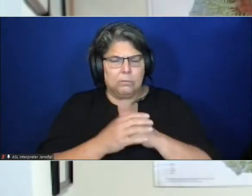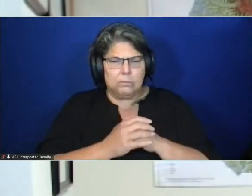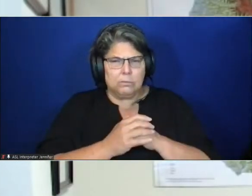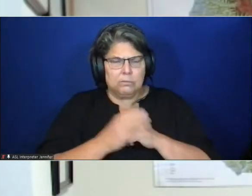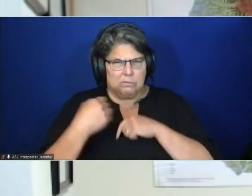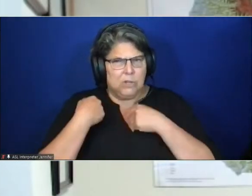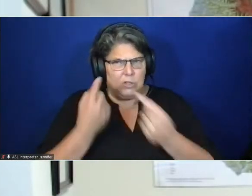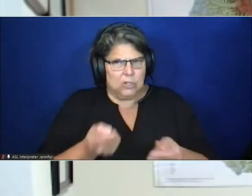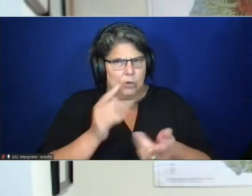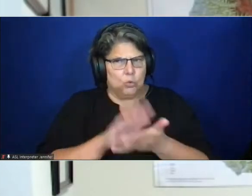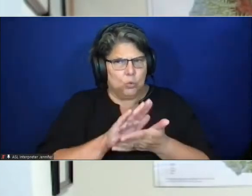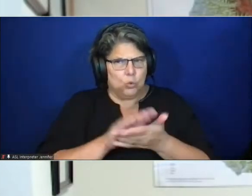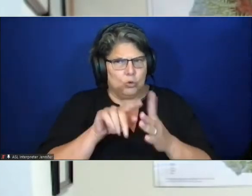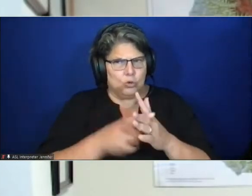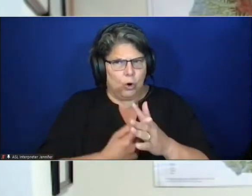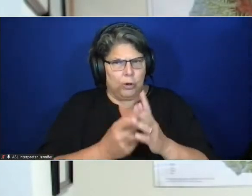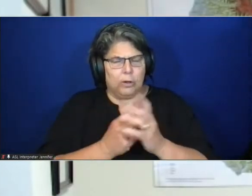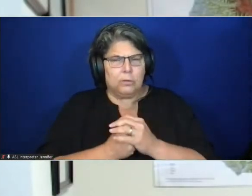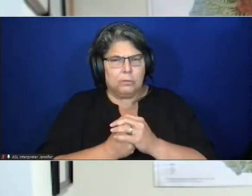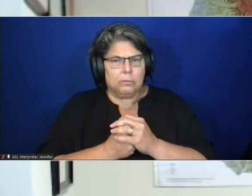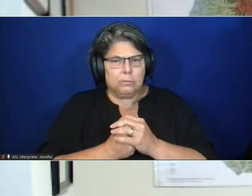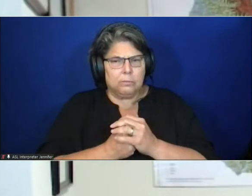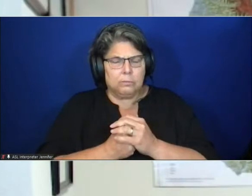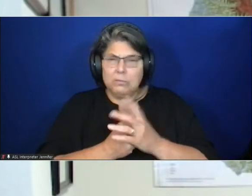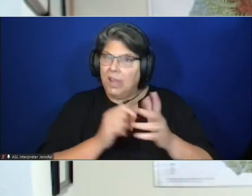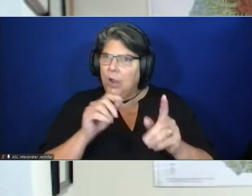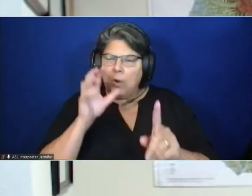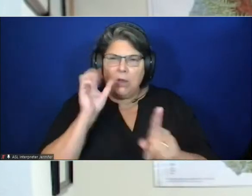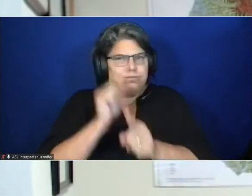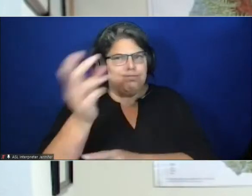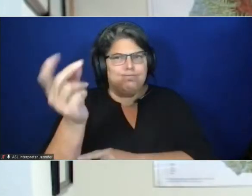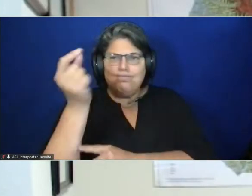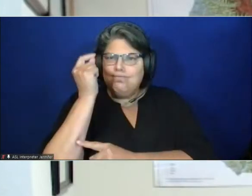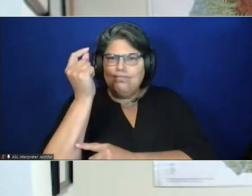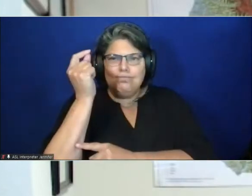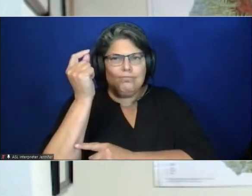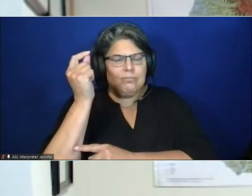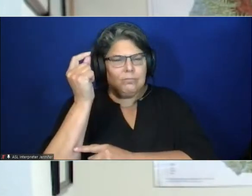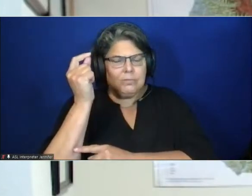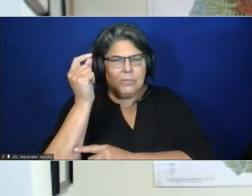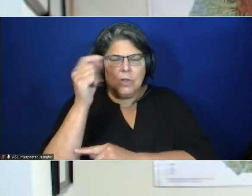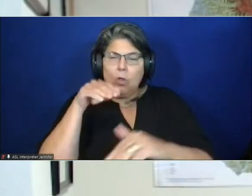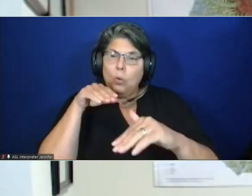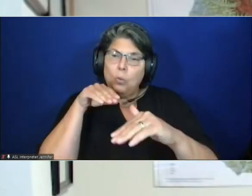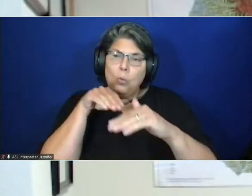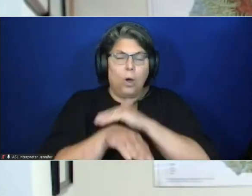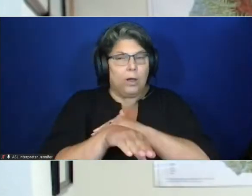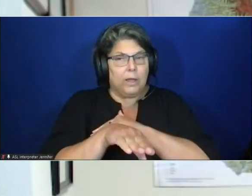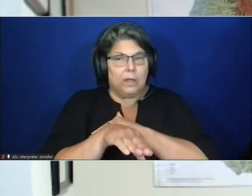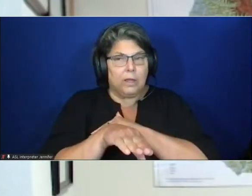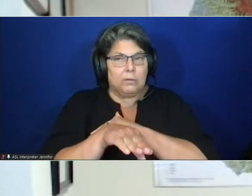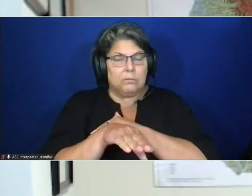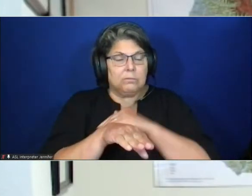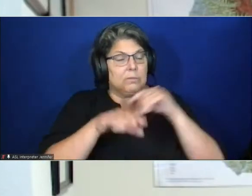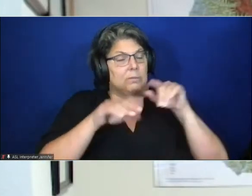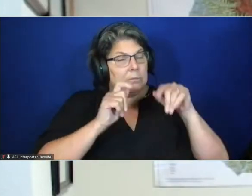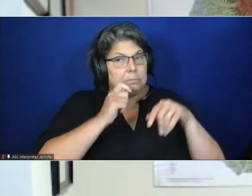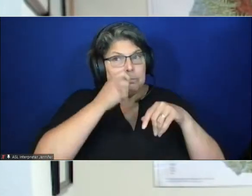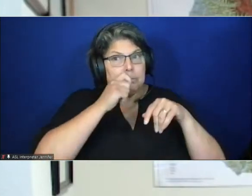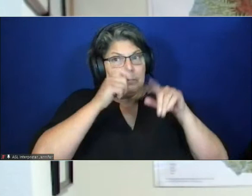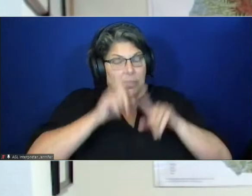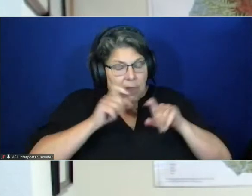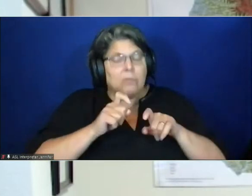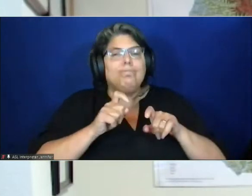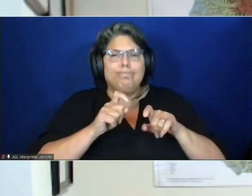since the start of the schools. And these have been nipped in the bud. You know, when they walk in the door, they're tested, they're